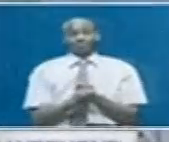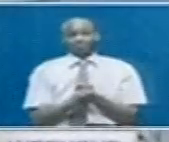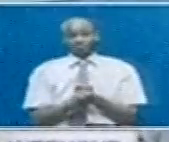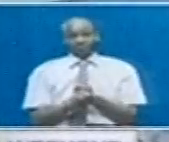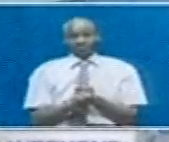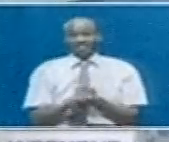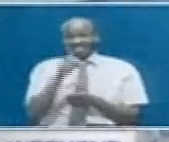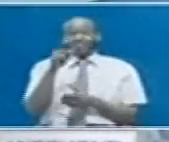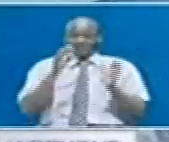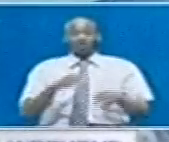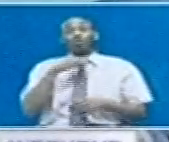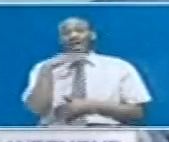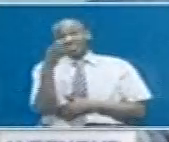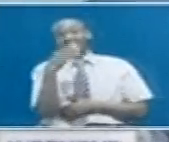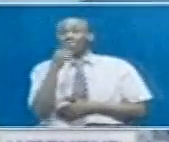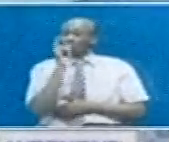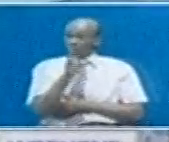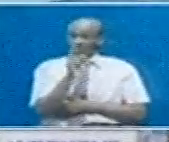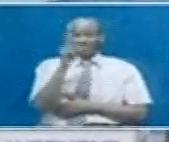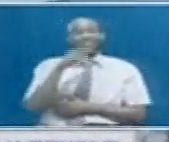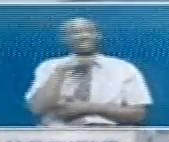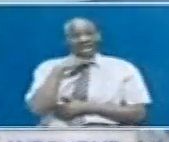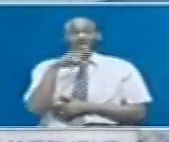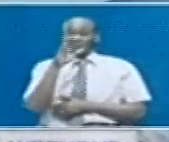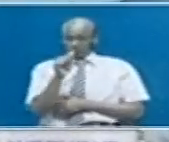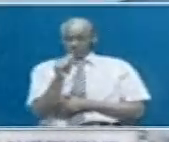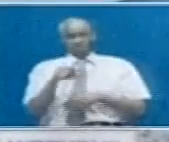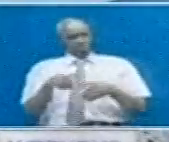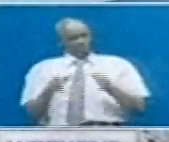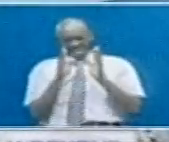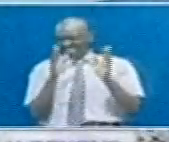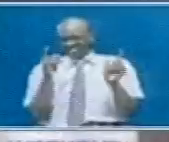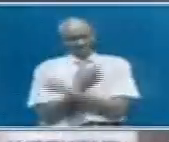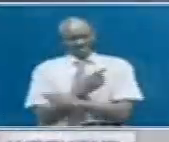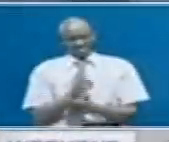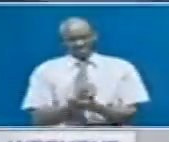The diseased, being mourned, is said to have died under mysterious circumstances.